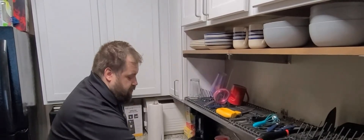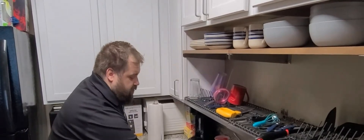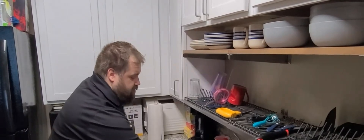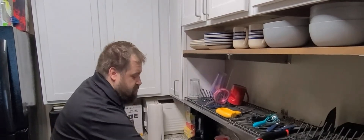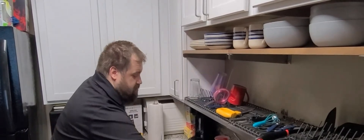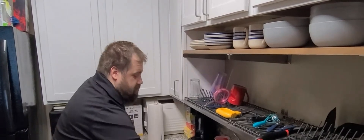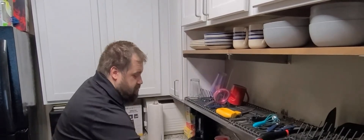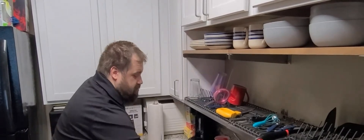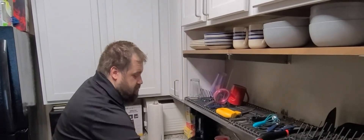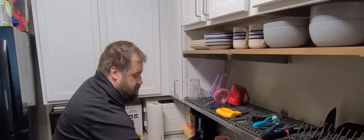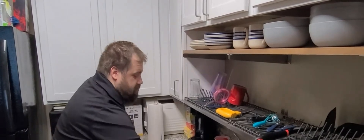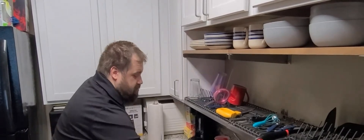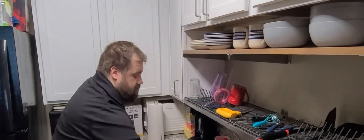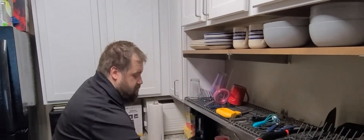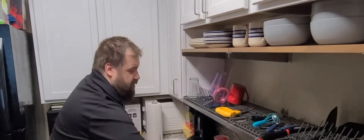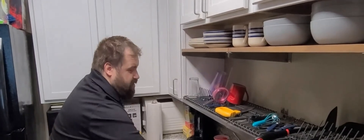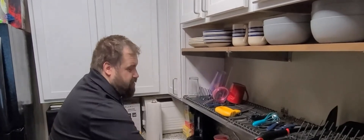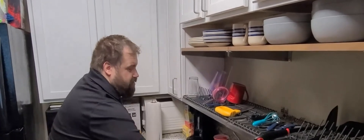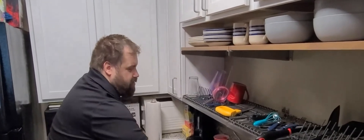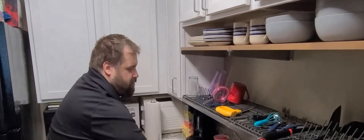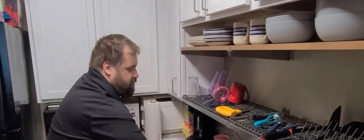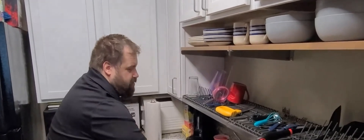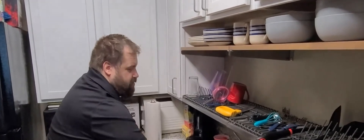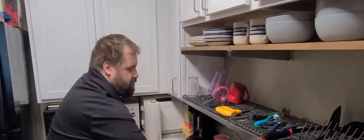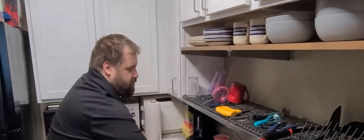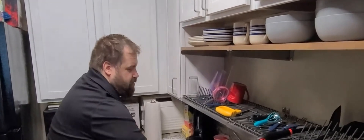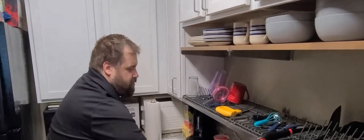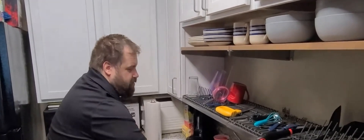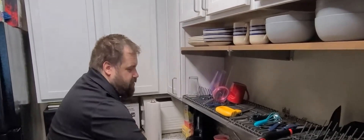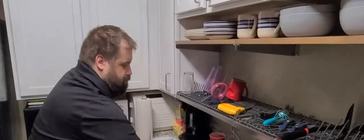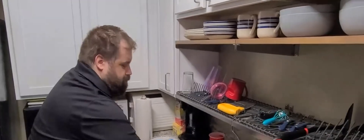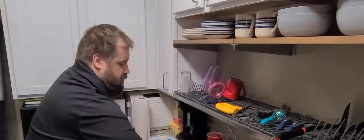like this, and it